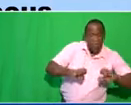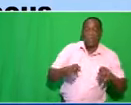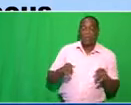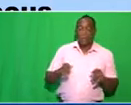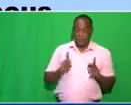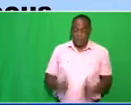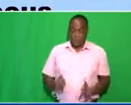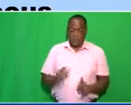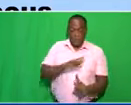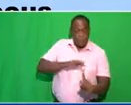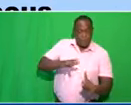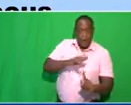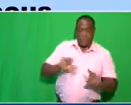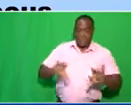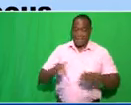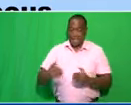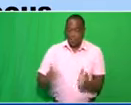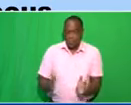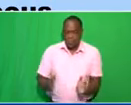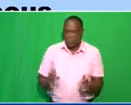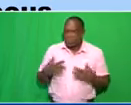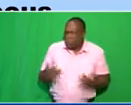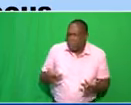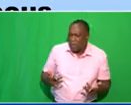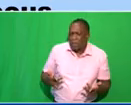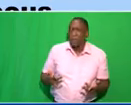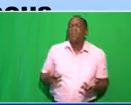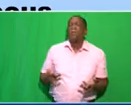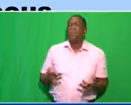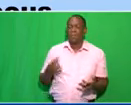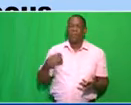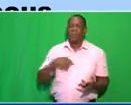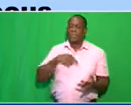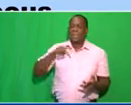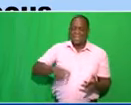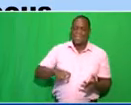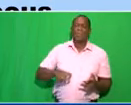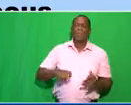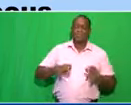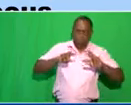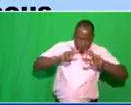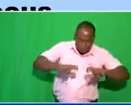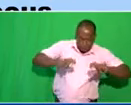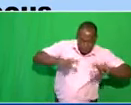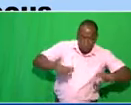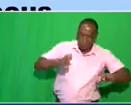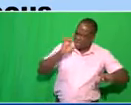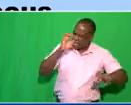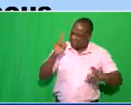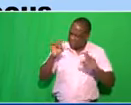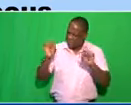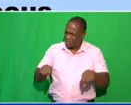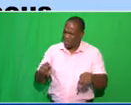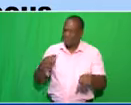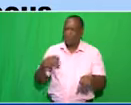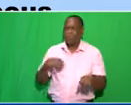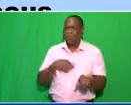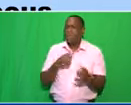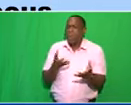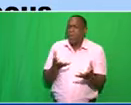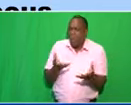students as well, then we have to consider what we want out of the education system, what we consider to be a good